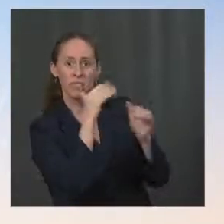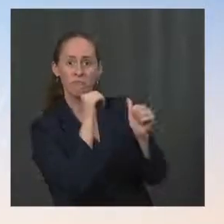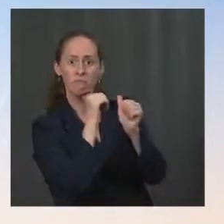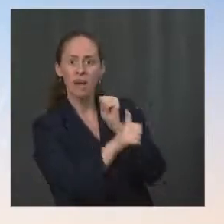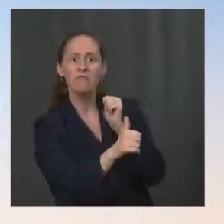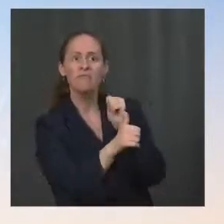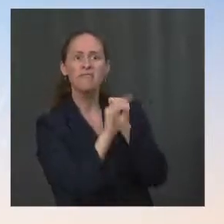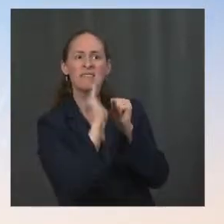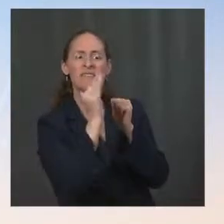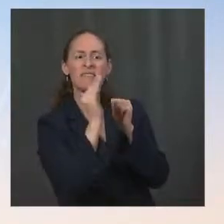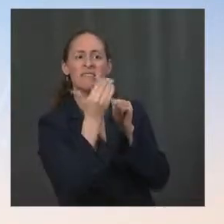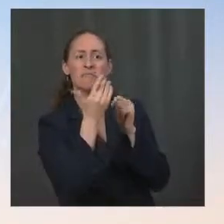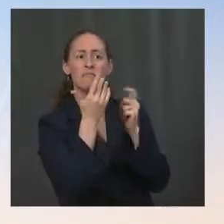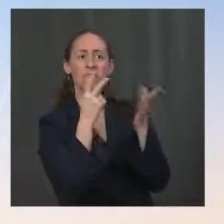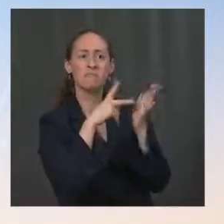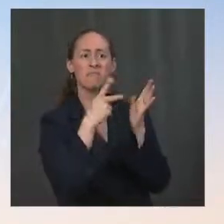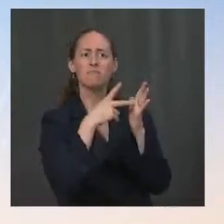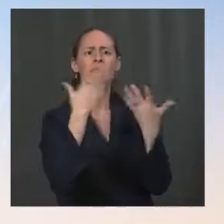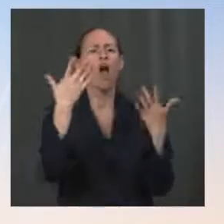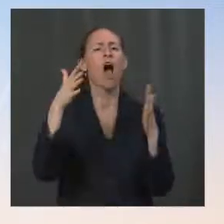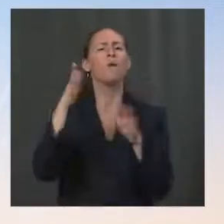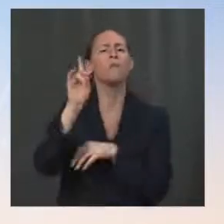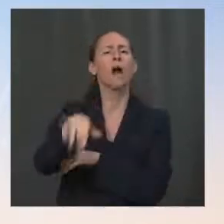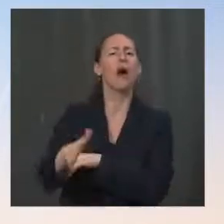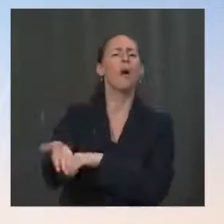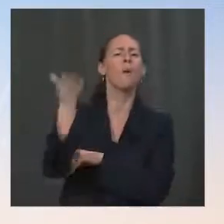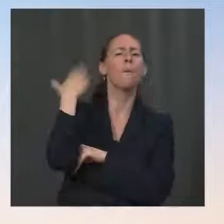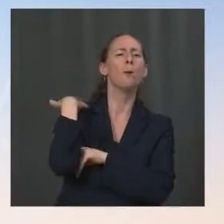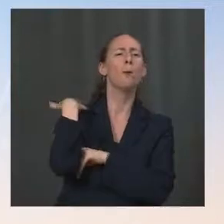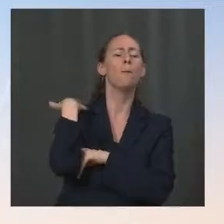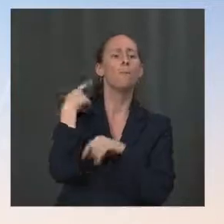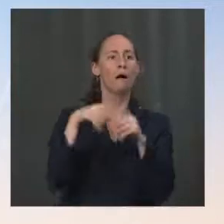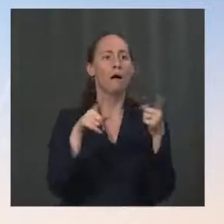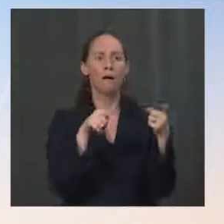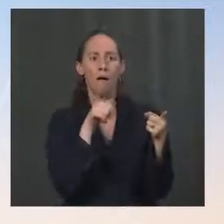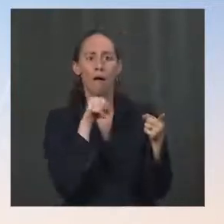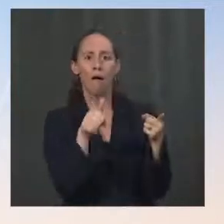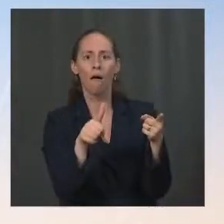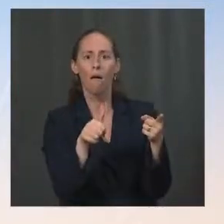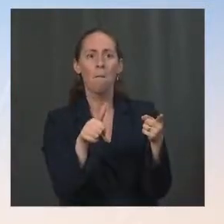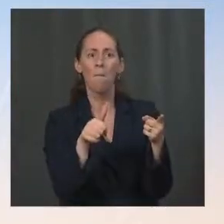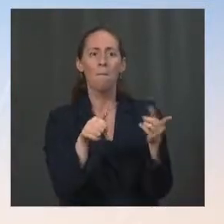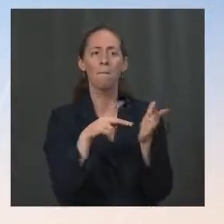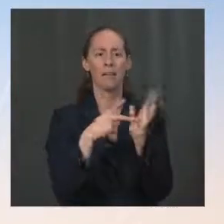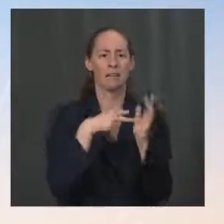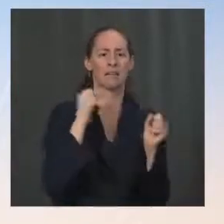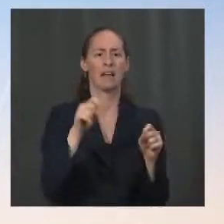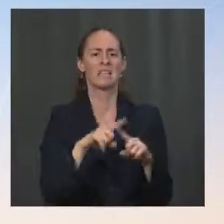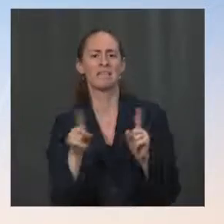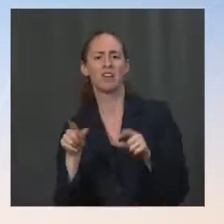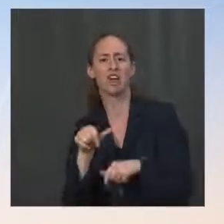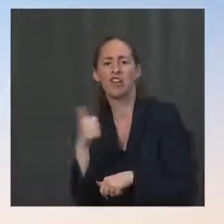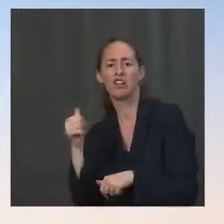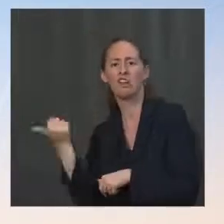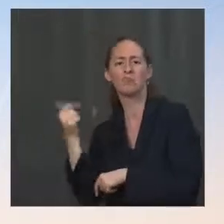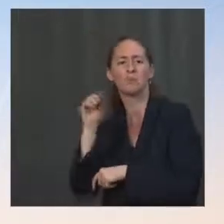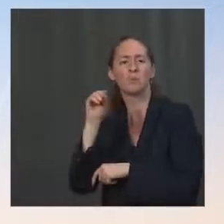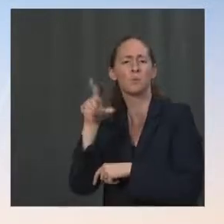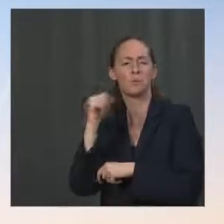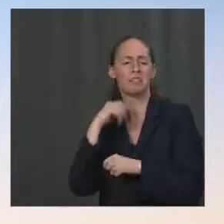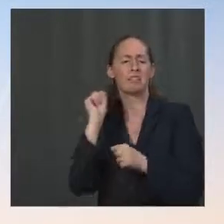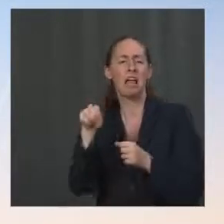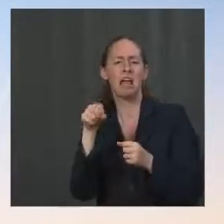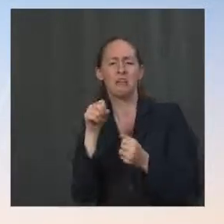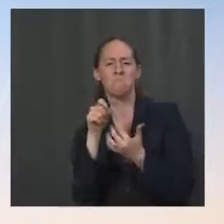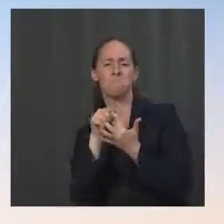So what we're looking at now is how to achieve the objective that we all share, which is to, not everyone, I should say, but a lot of the people who